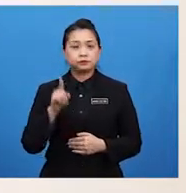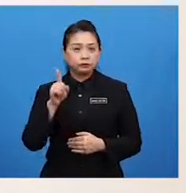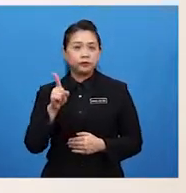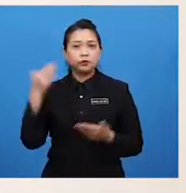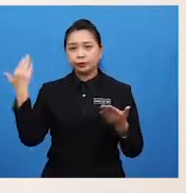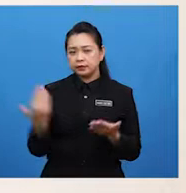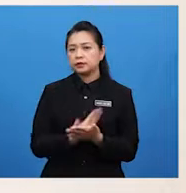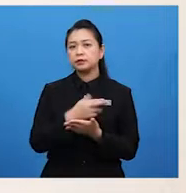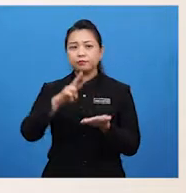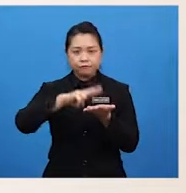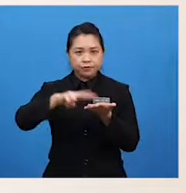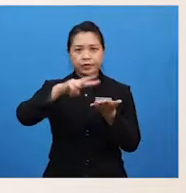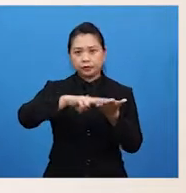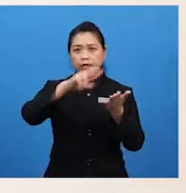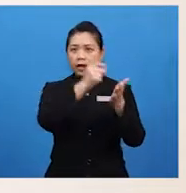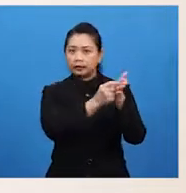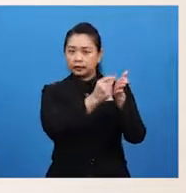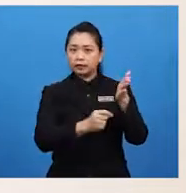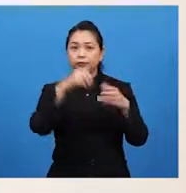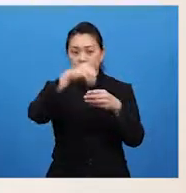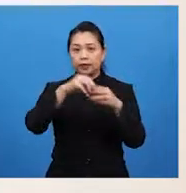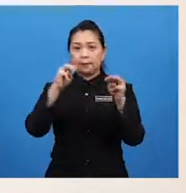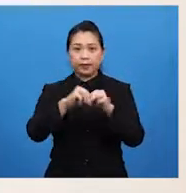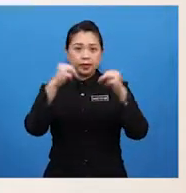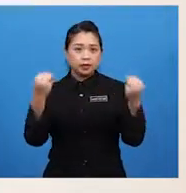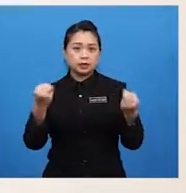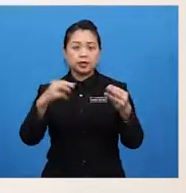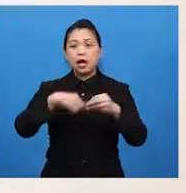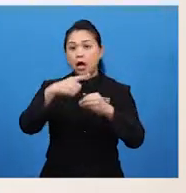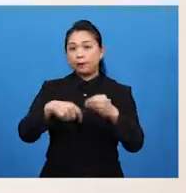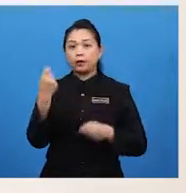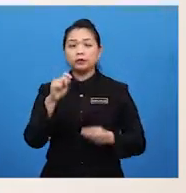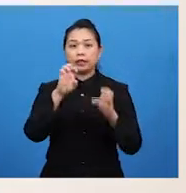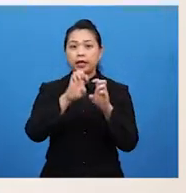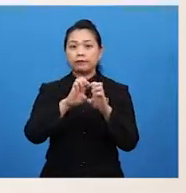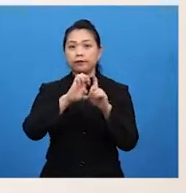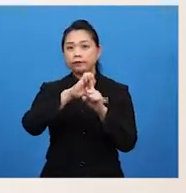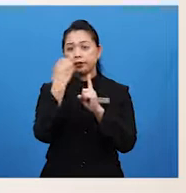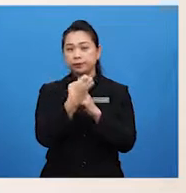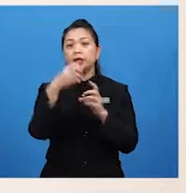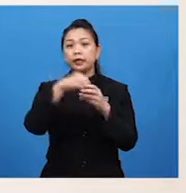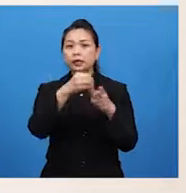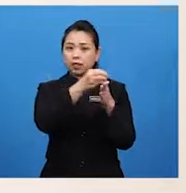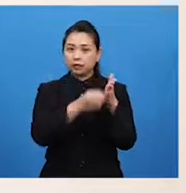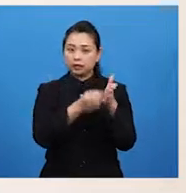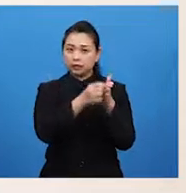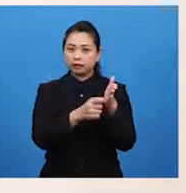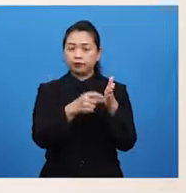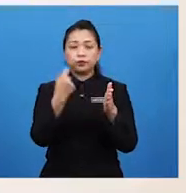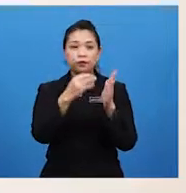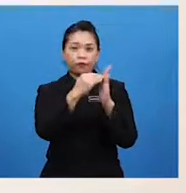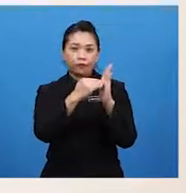You recently read an article in a magazine about the environment. In the article,